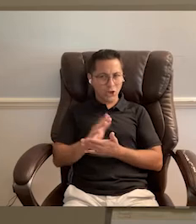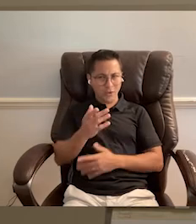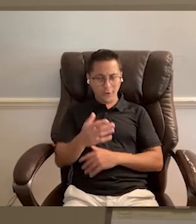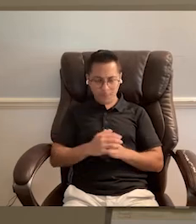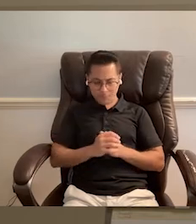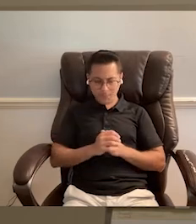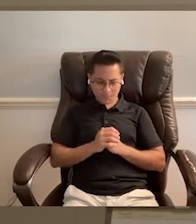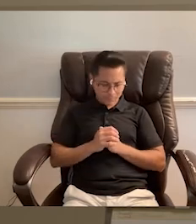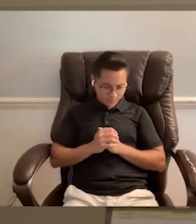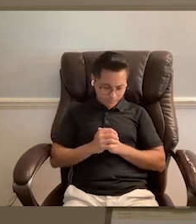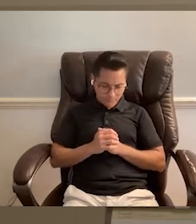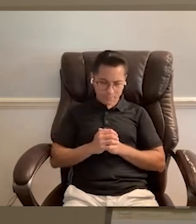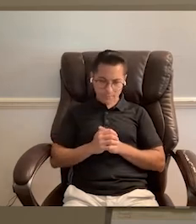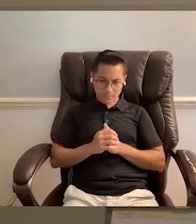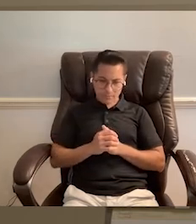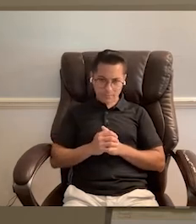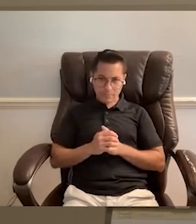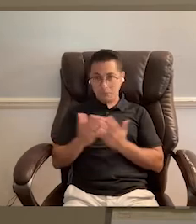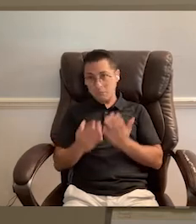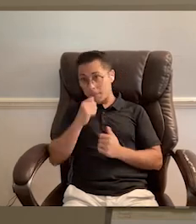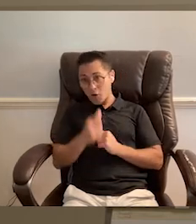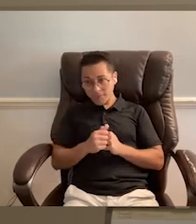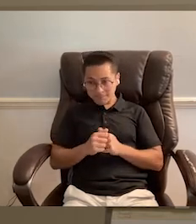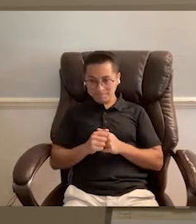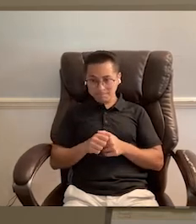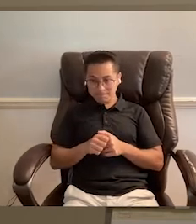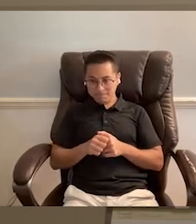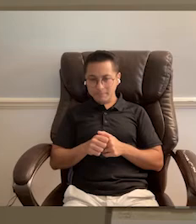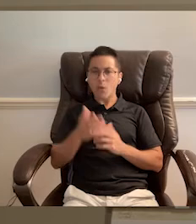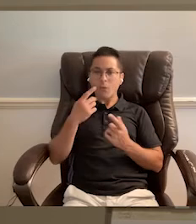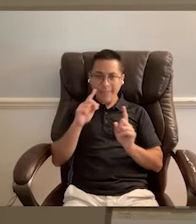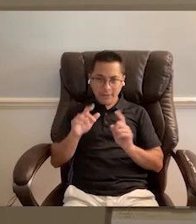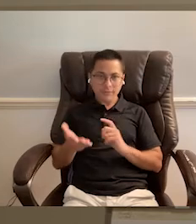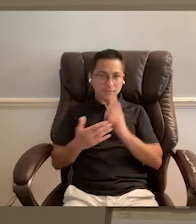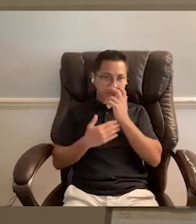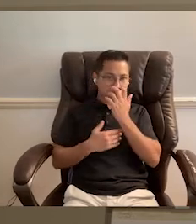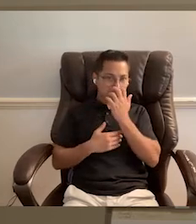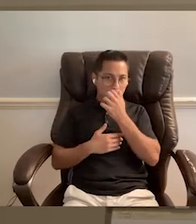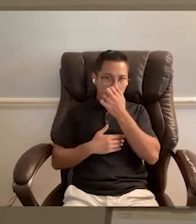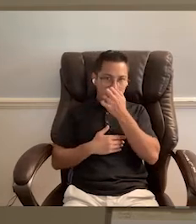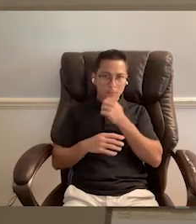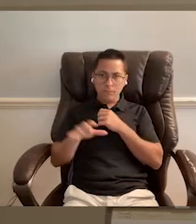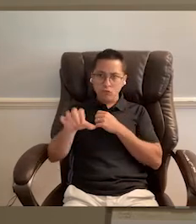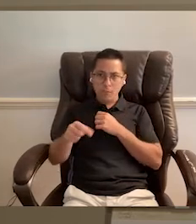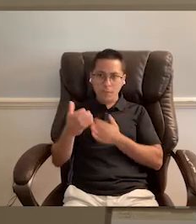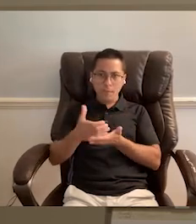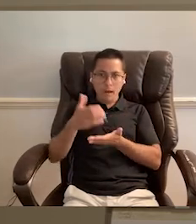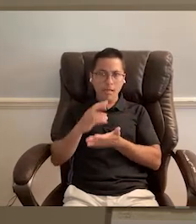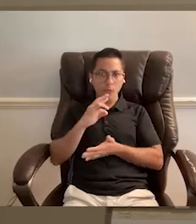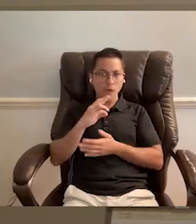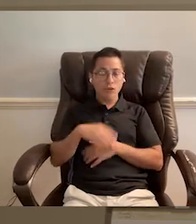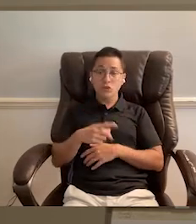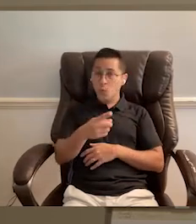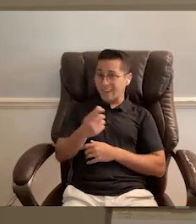Opening the cabinet door. So all of these very complex tasks, when you do this in an autonomous way, it's very complex. But here